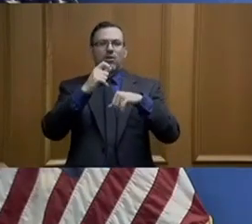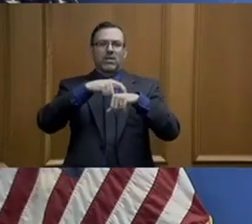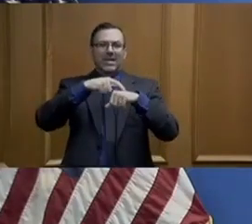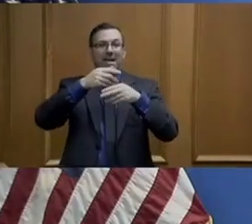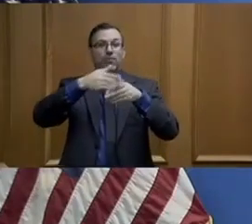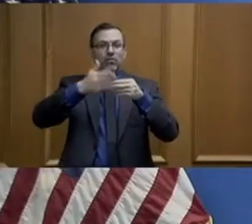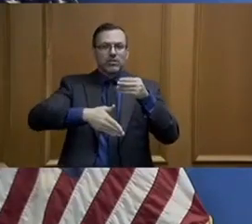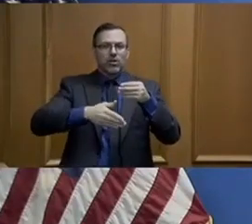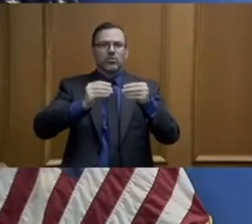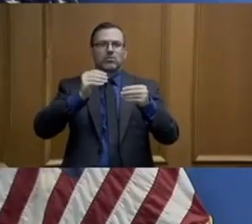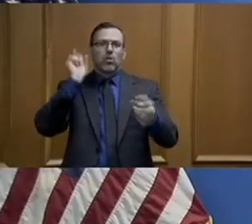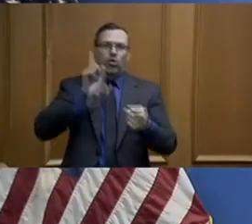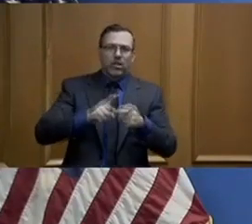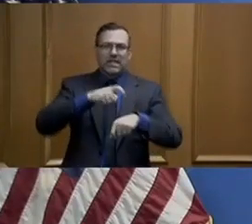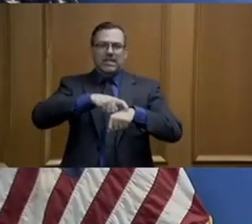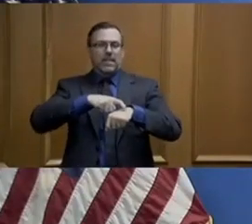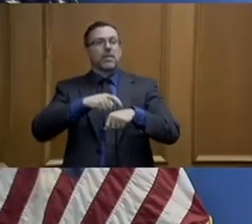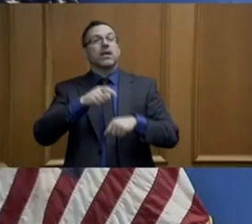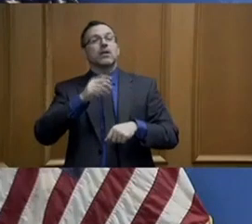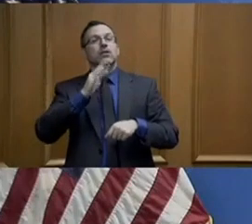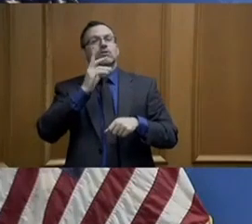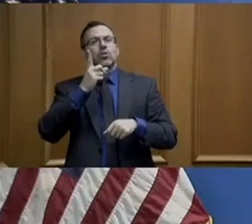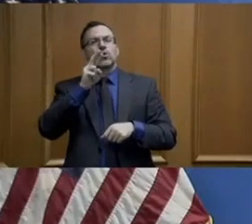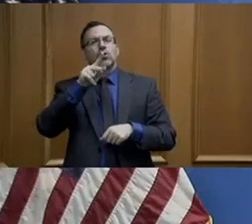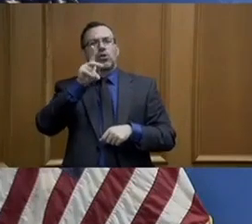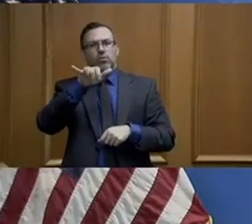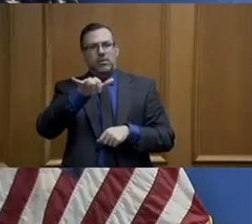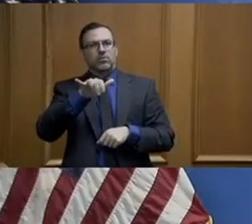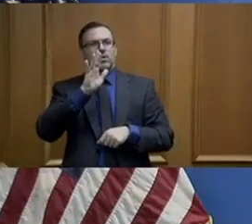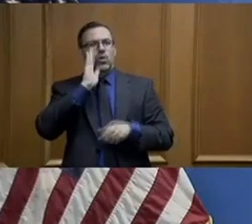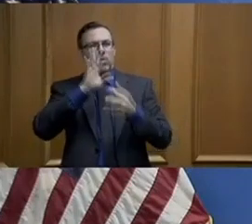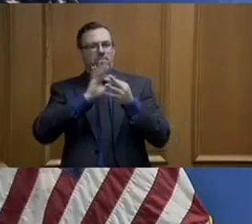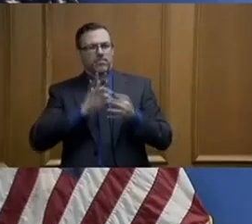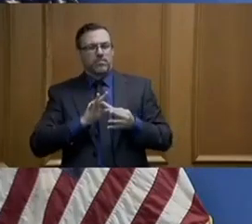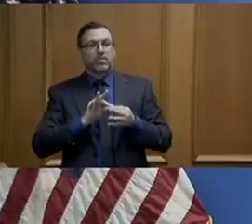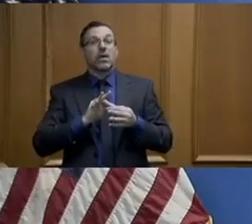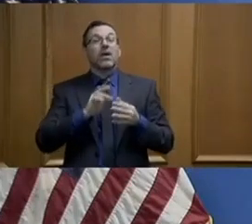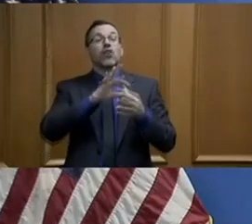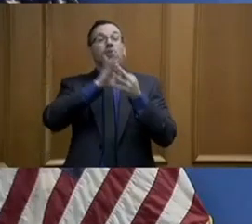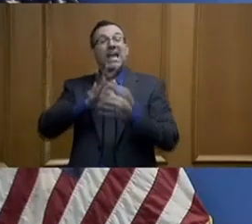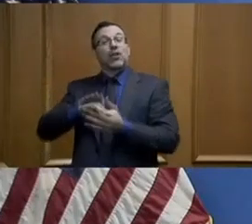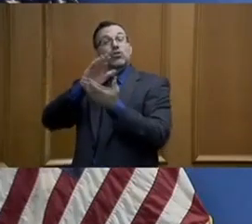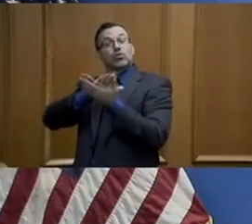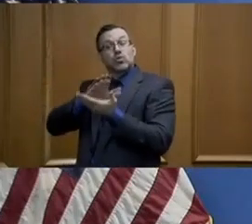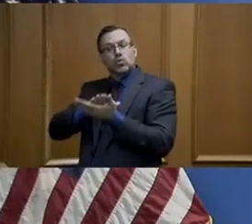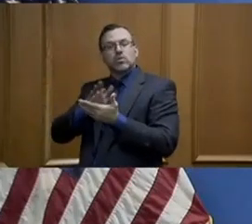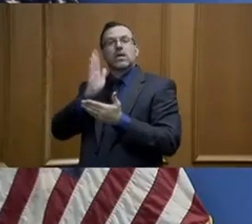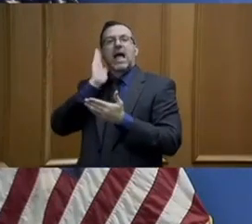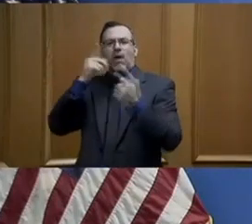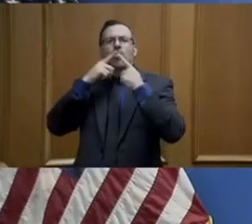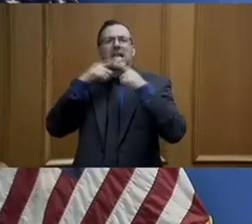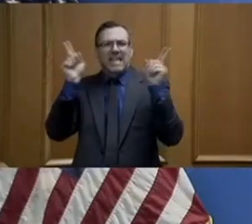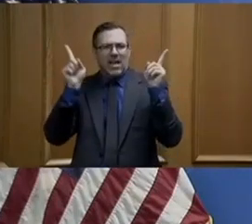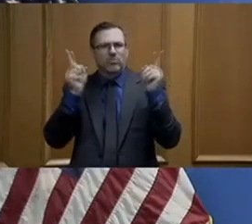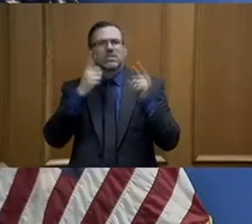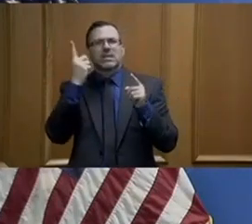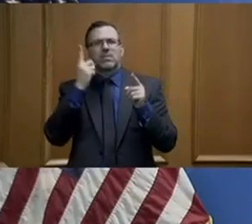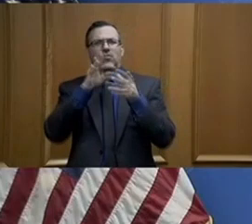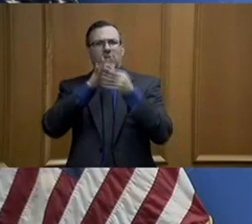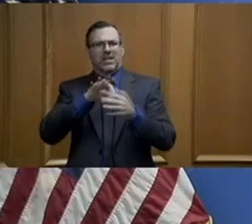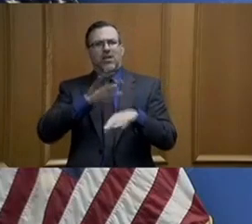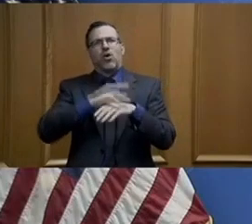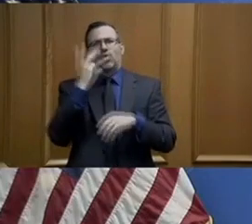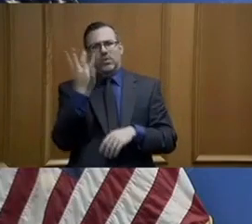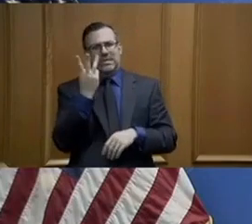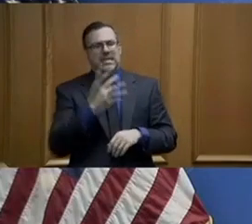about specifically the test dates. With regard to schools, we're going to be making a decision, and we'll have more to say about that on Wednesday. We felt it important to get